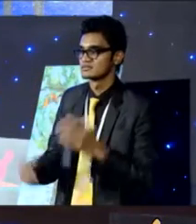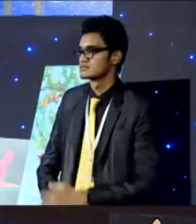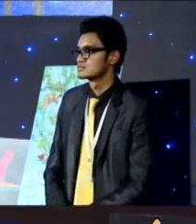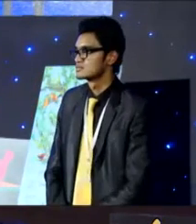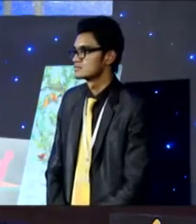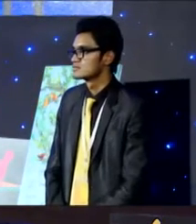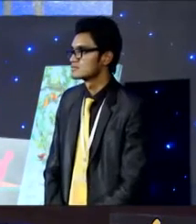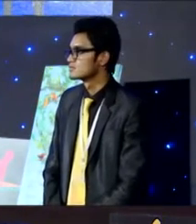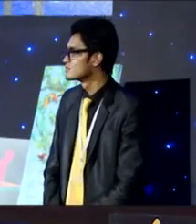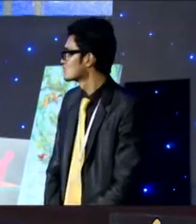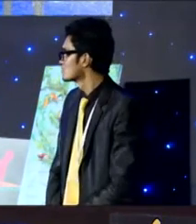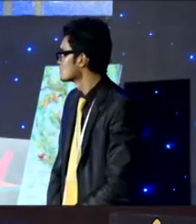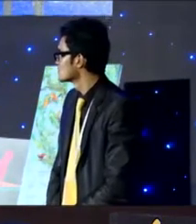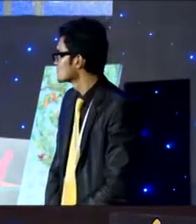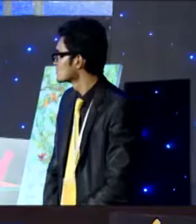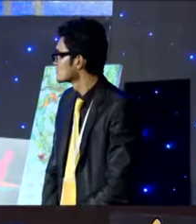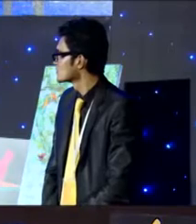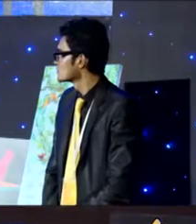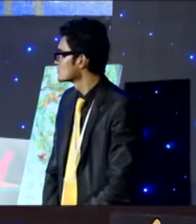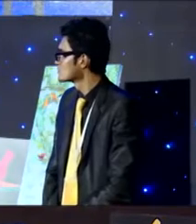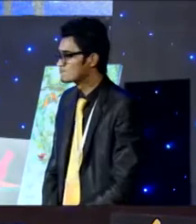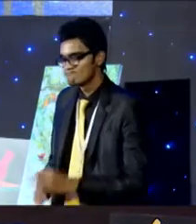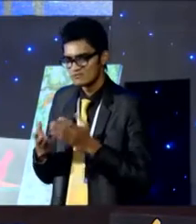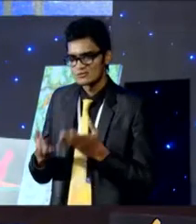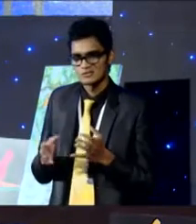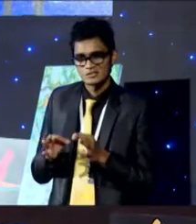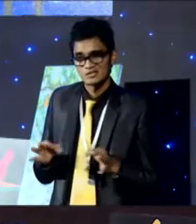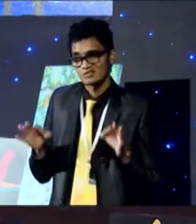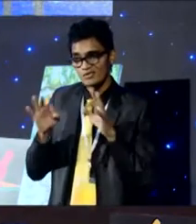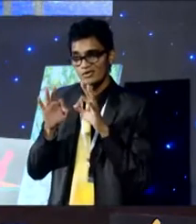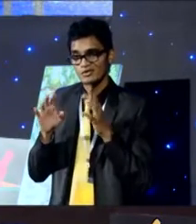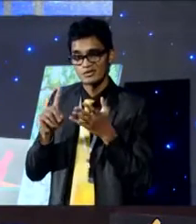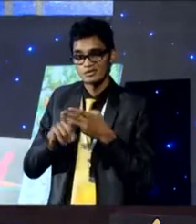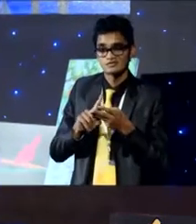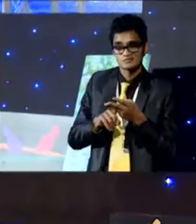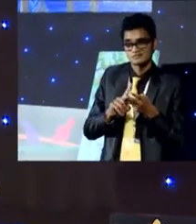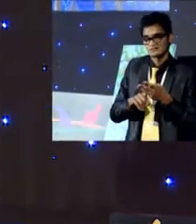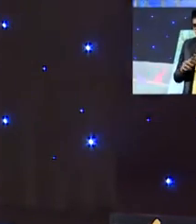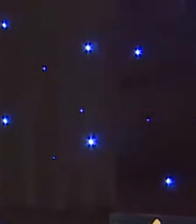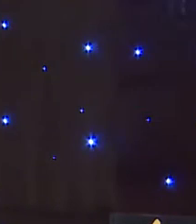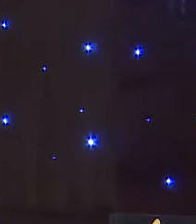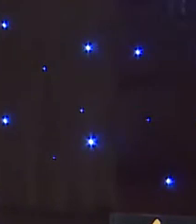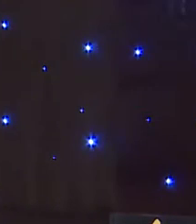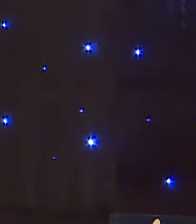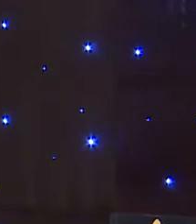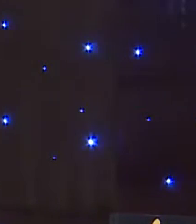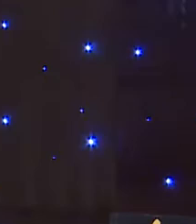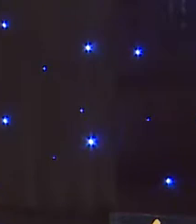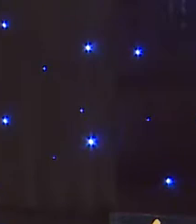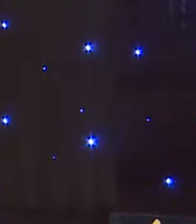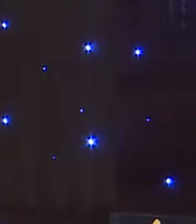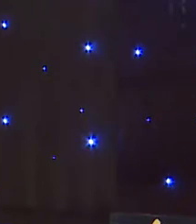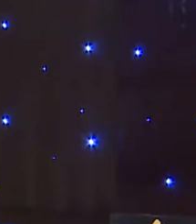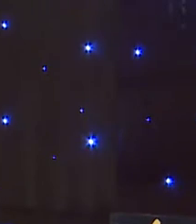need to very clearly tell them that this is a very important constituency. We need to tell them that